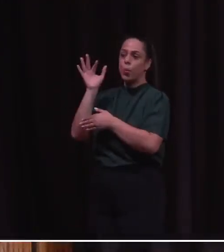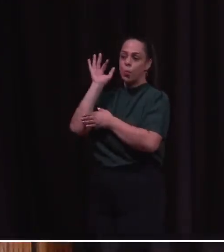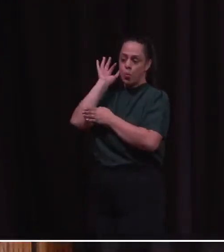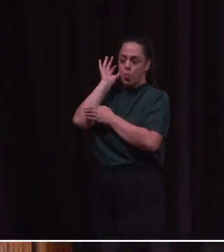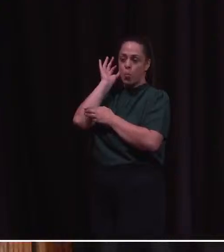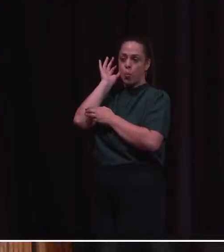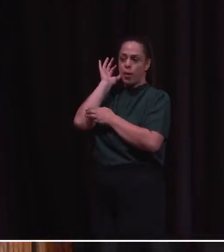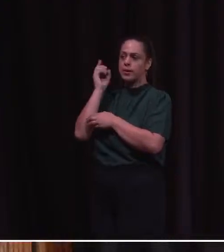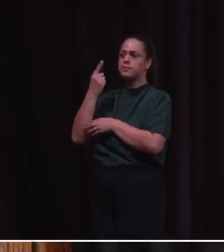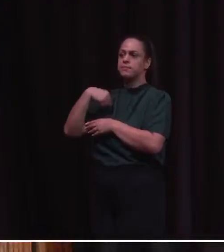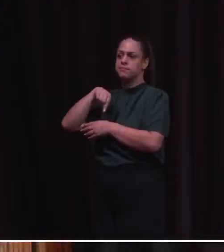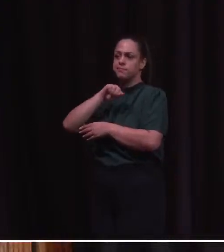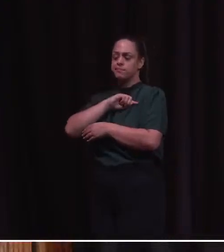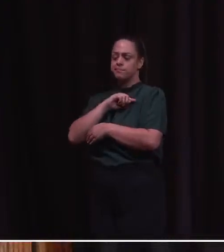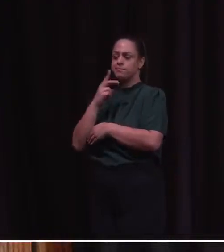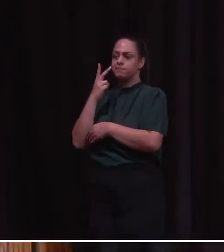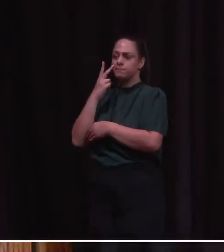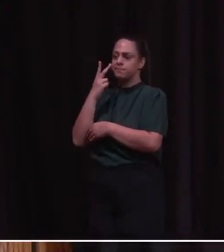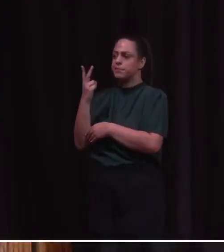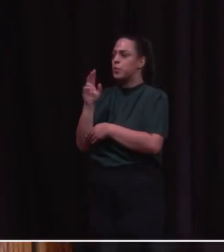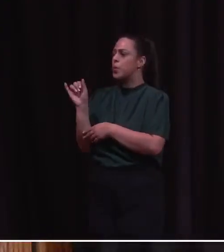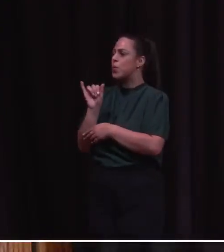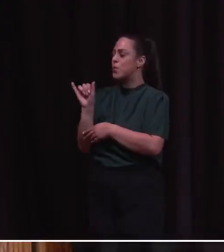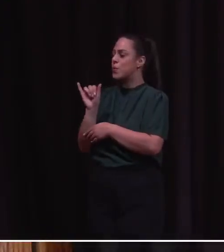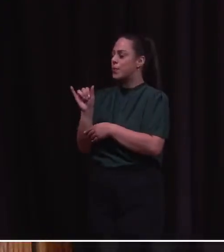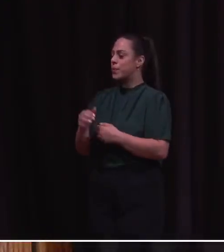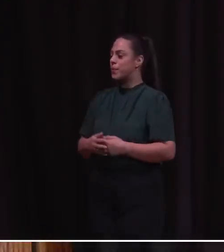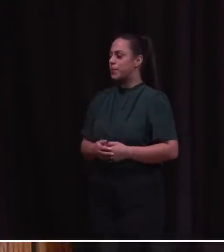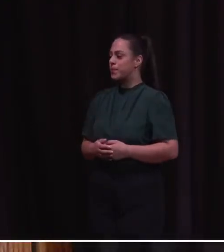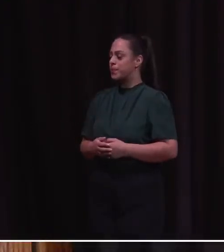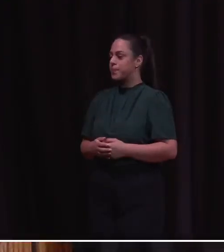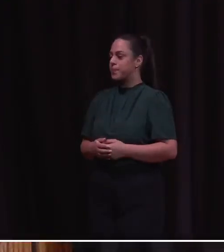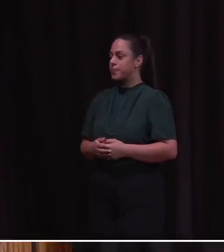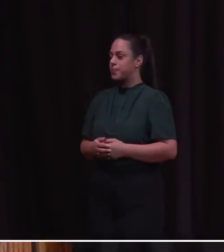that quite a number of people